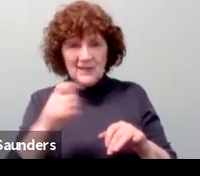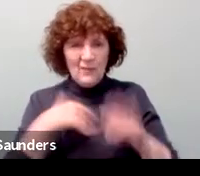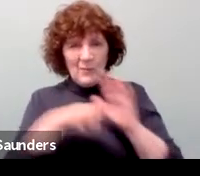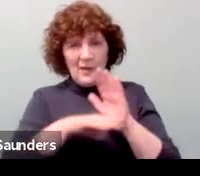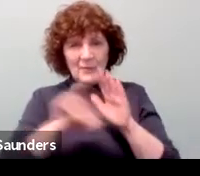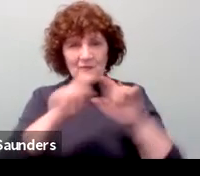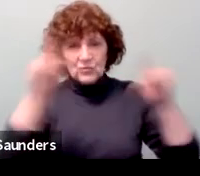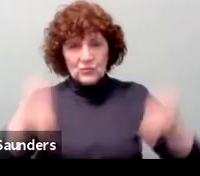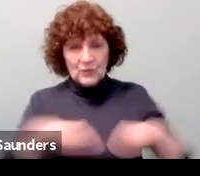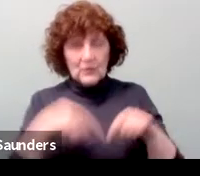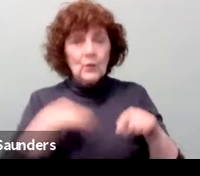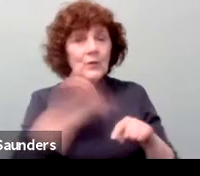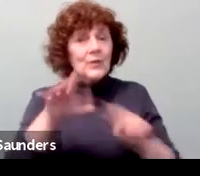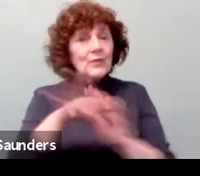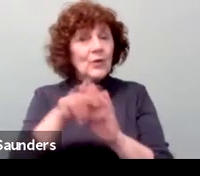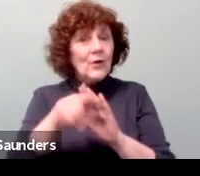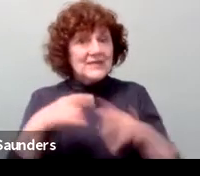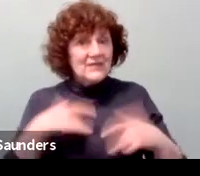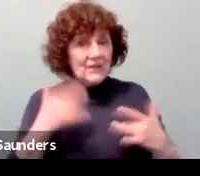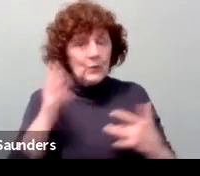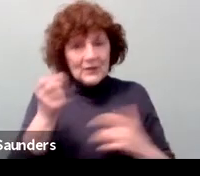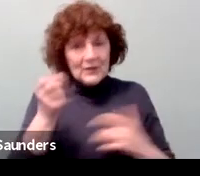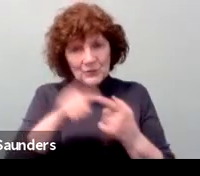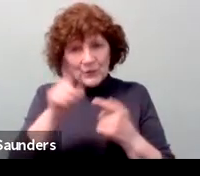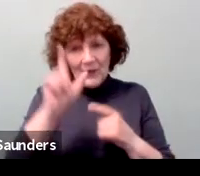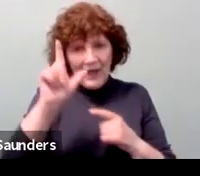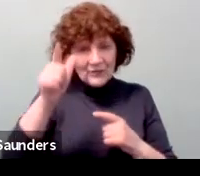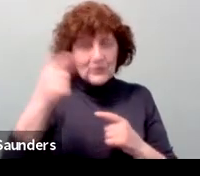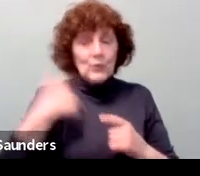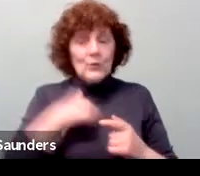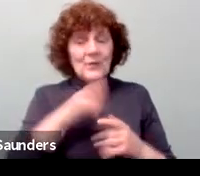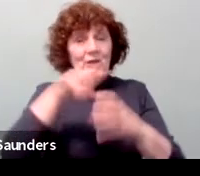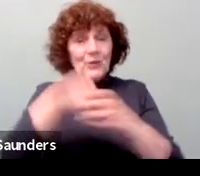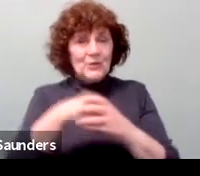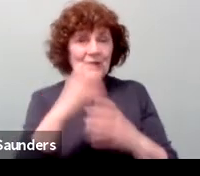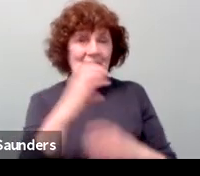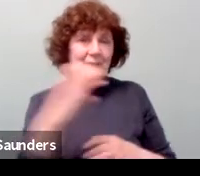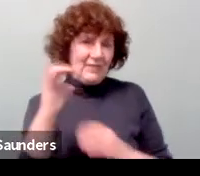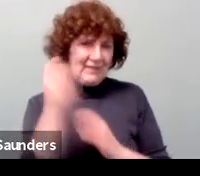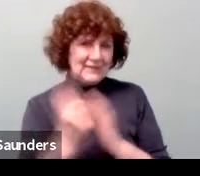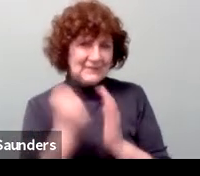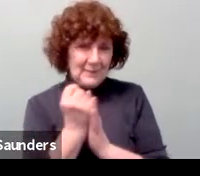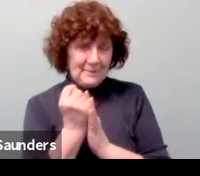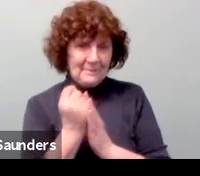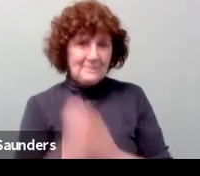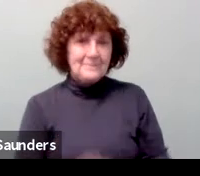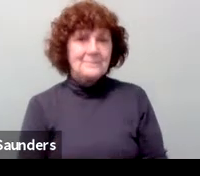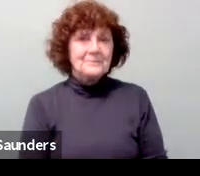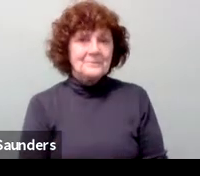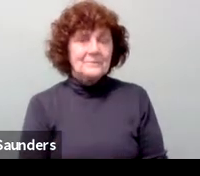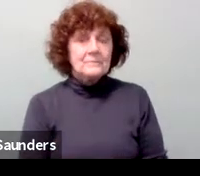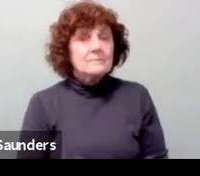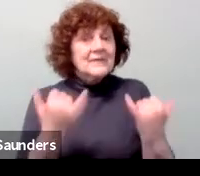and we'll send the recording to you afterwards. And like I said, we will include closed captioning then. It is now my